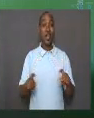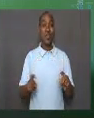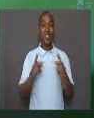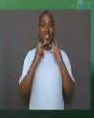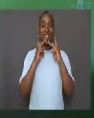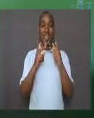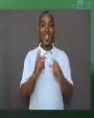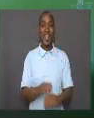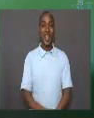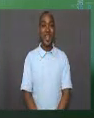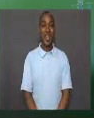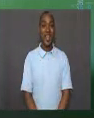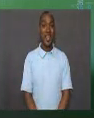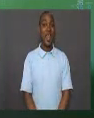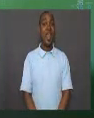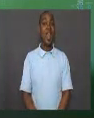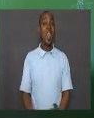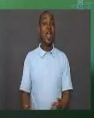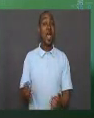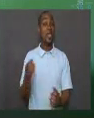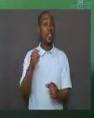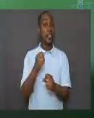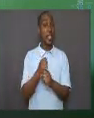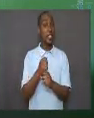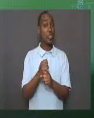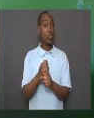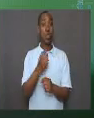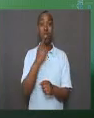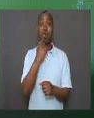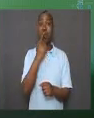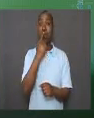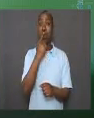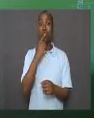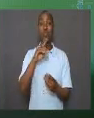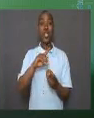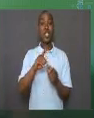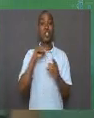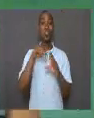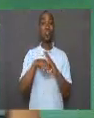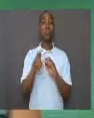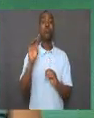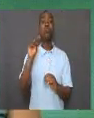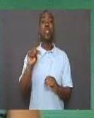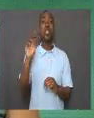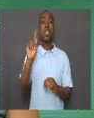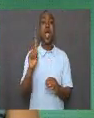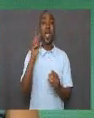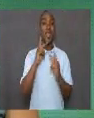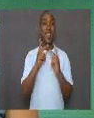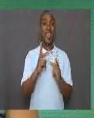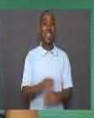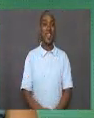as well as review the role of the mouth in digestion. Let